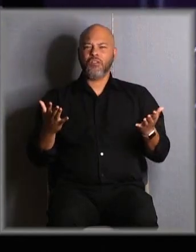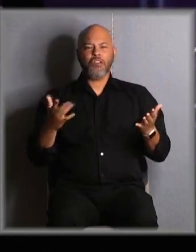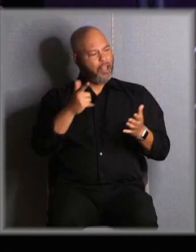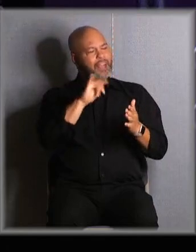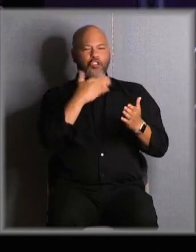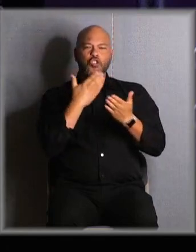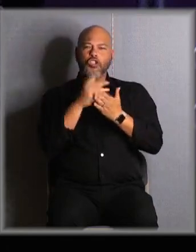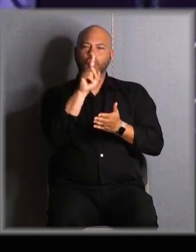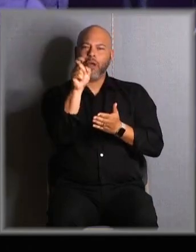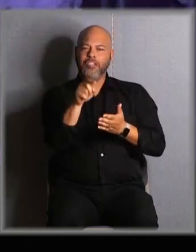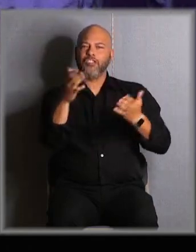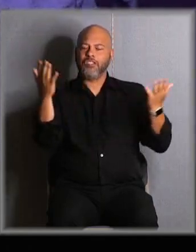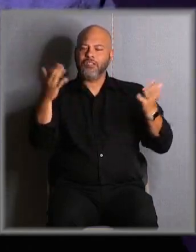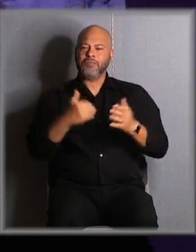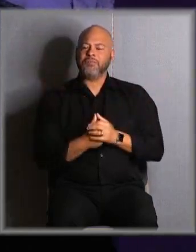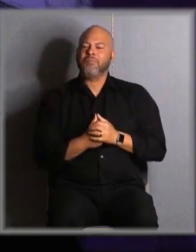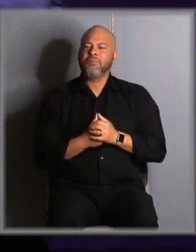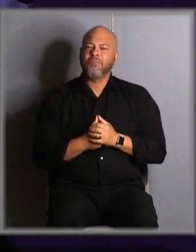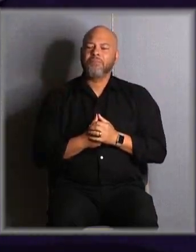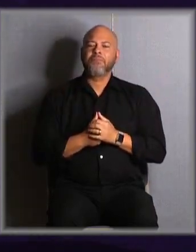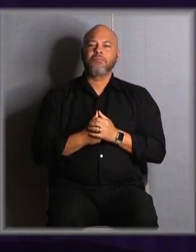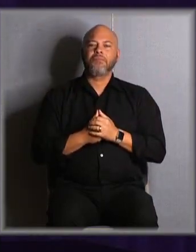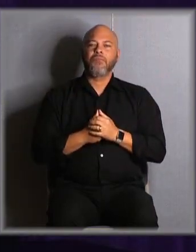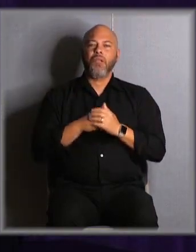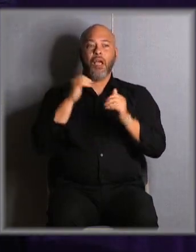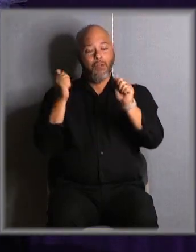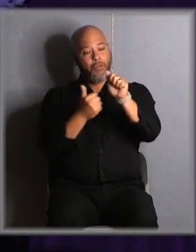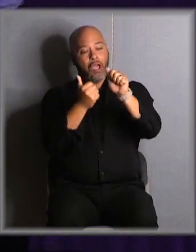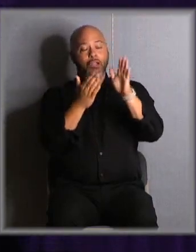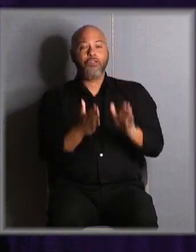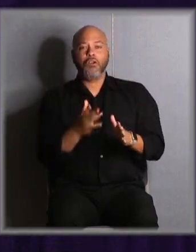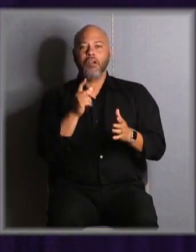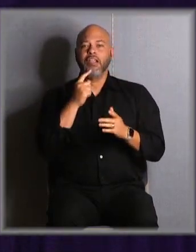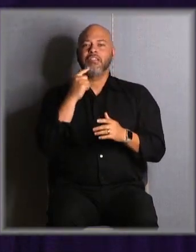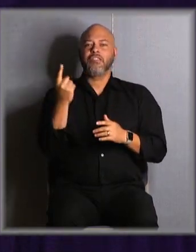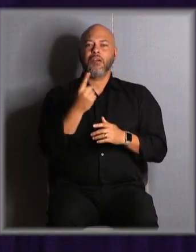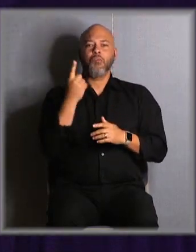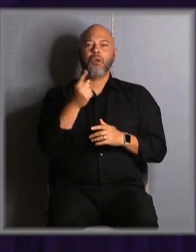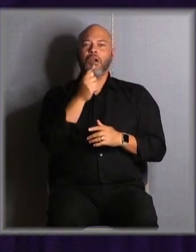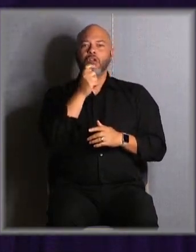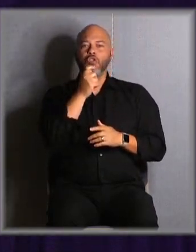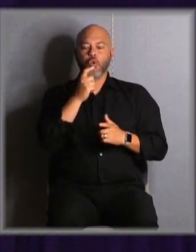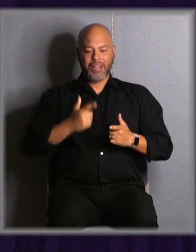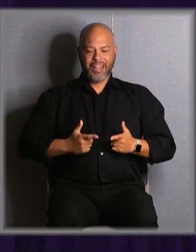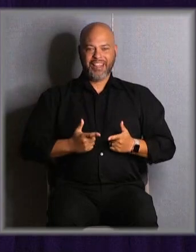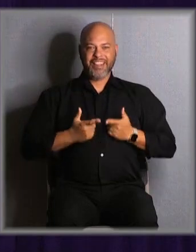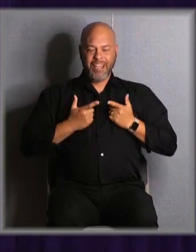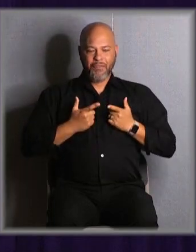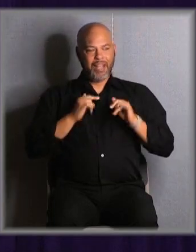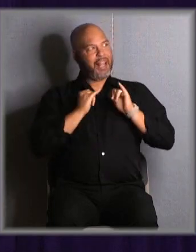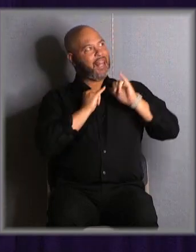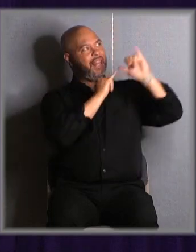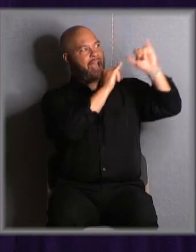good questions. A disciple is someone that's living Christ-like.